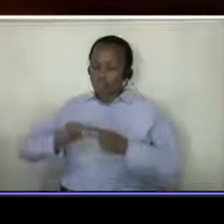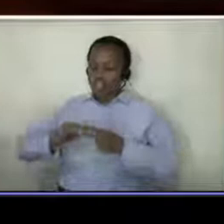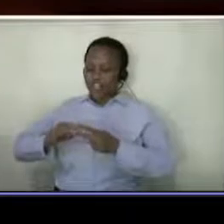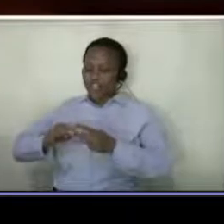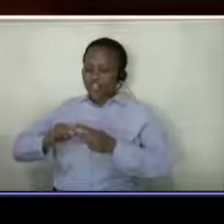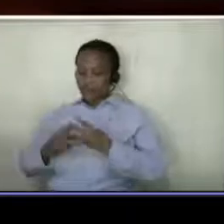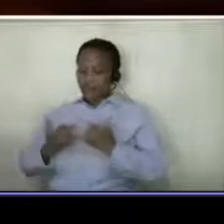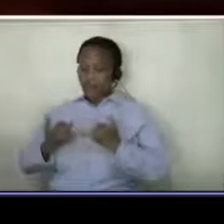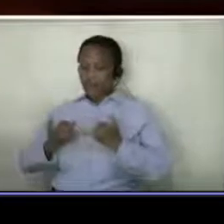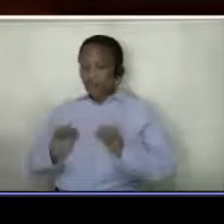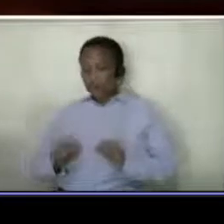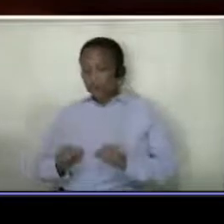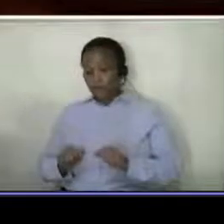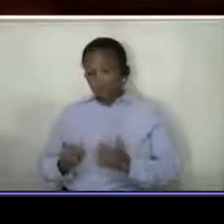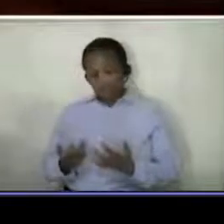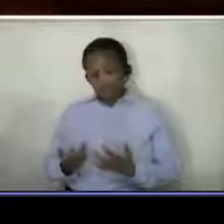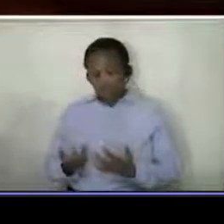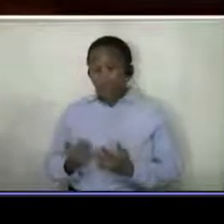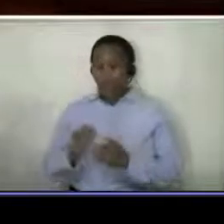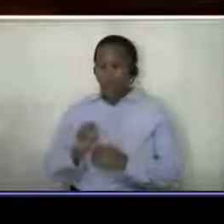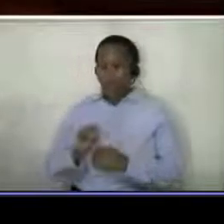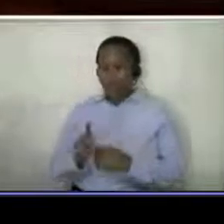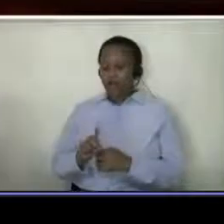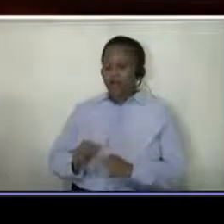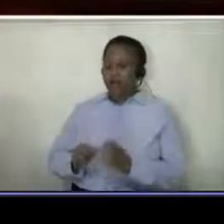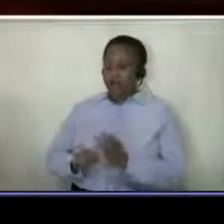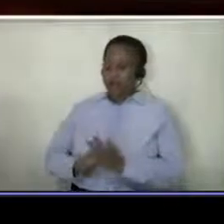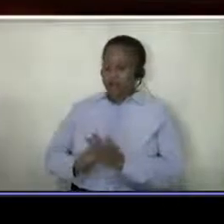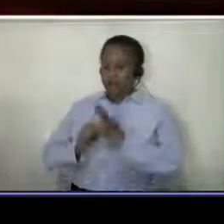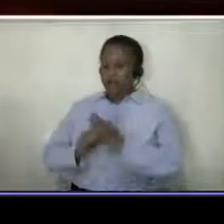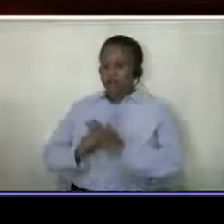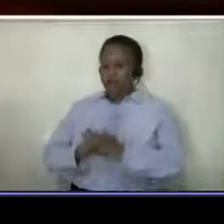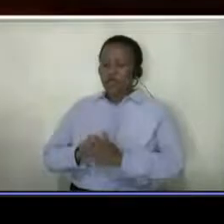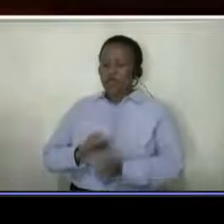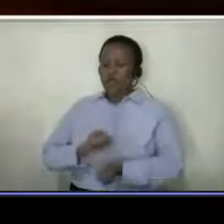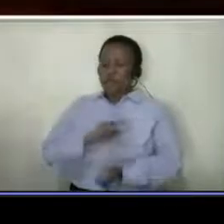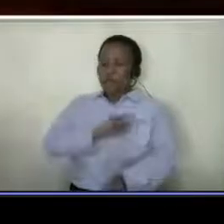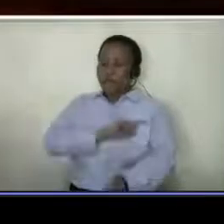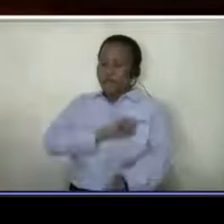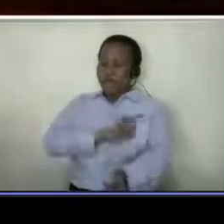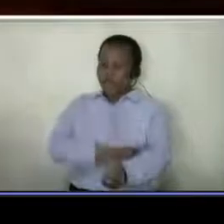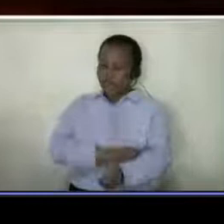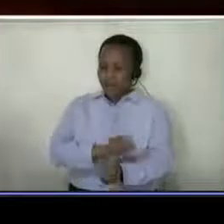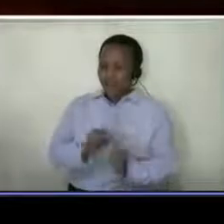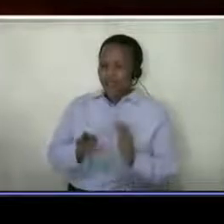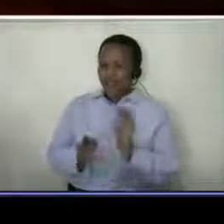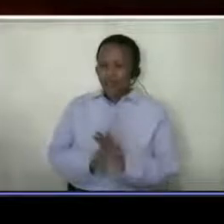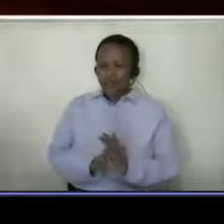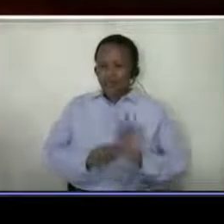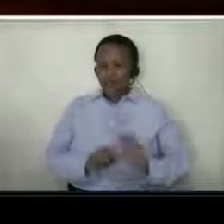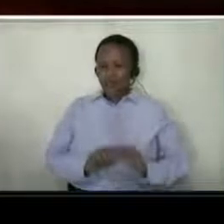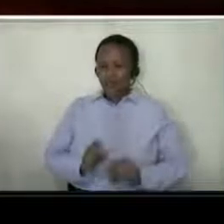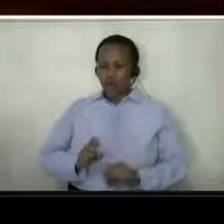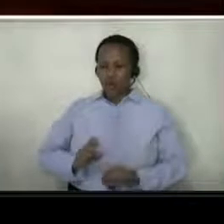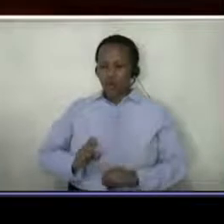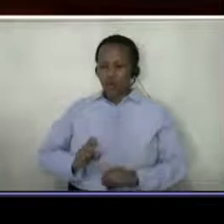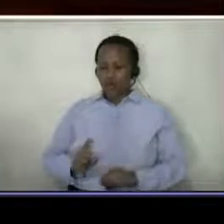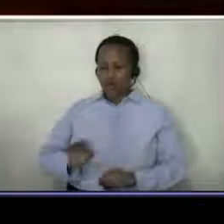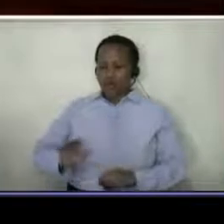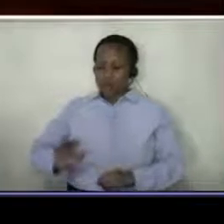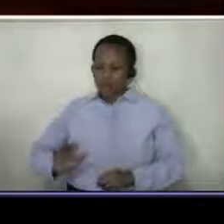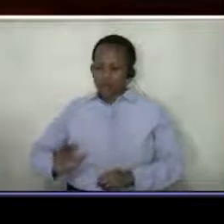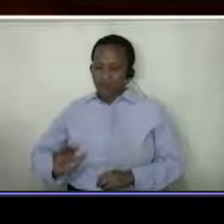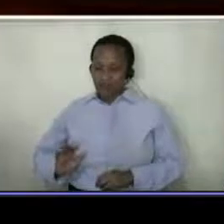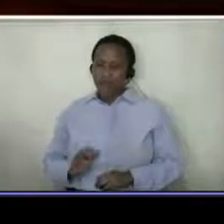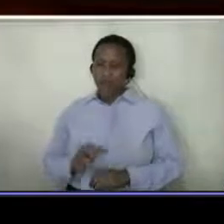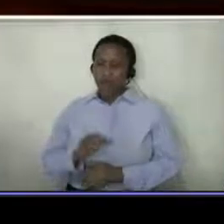municipalities nonetheless have a very important mandate set out in Chapter 7, Section 153 of our Constitution. The